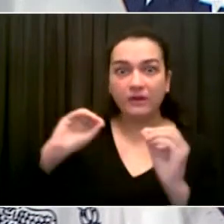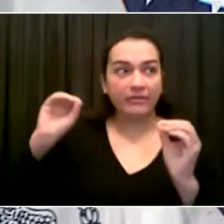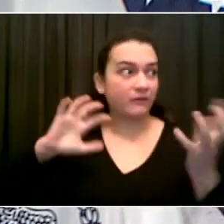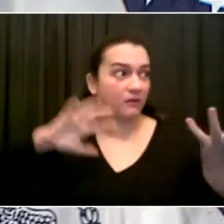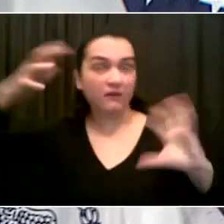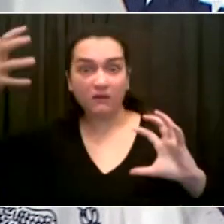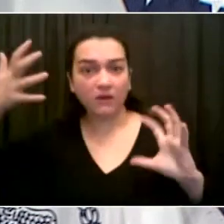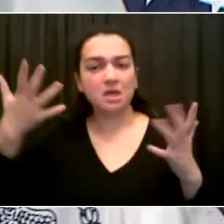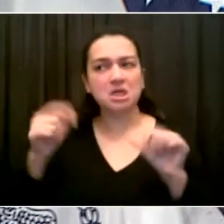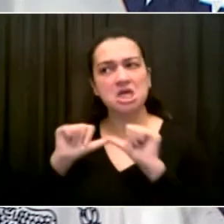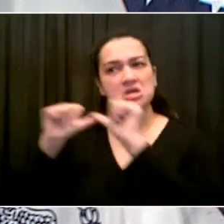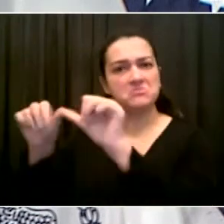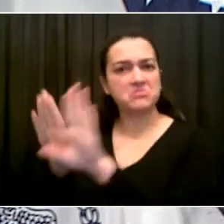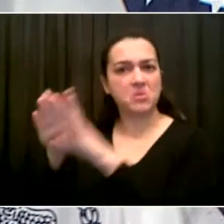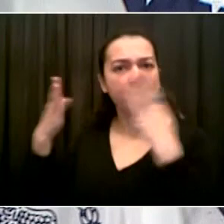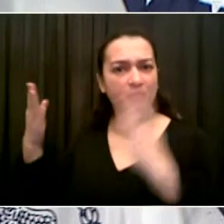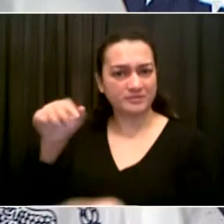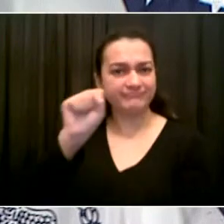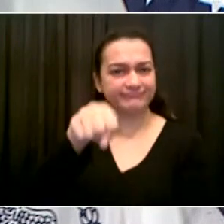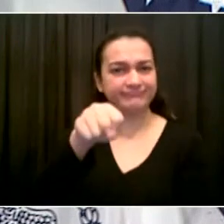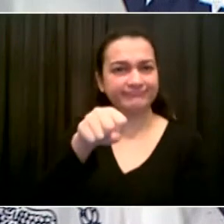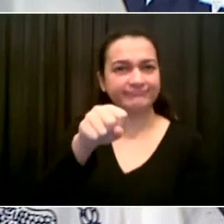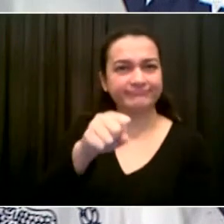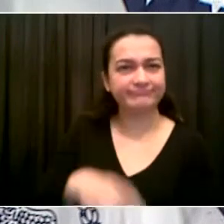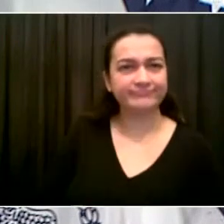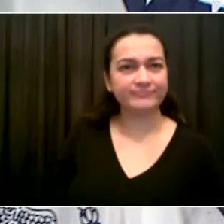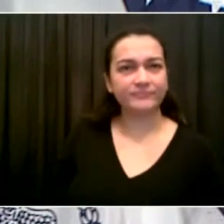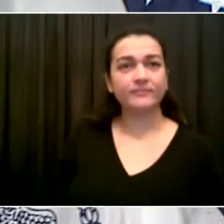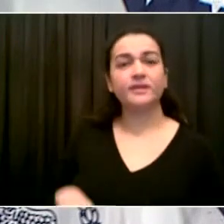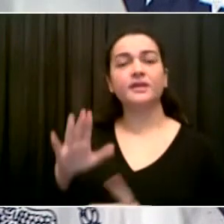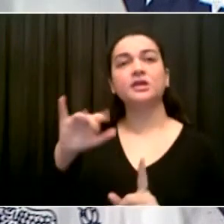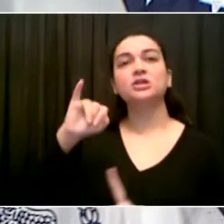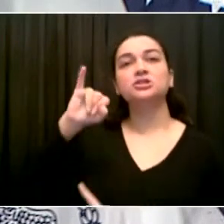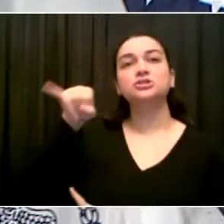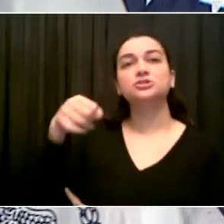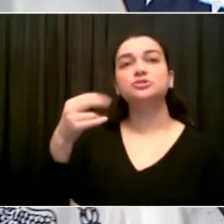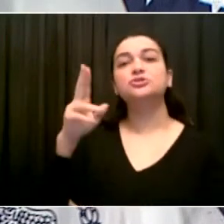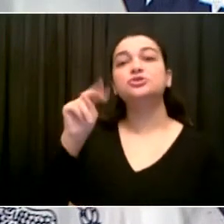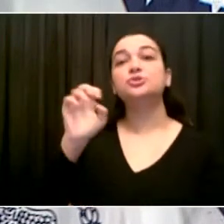going. I will not be surprised by September if that number is closer to 6 million.